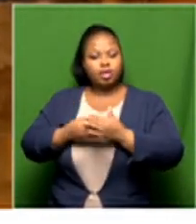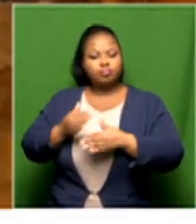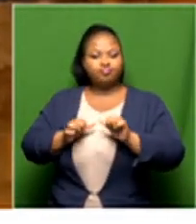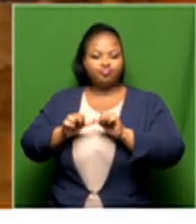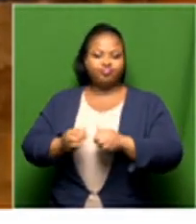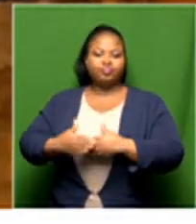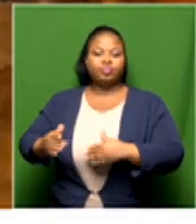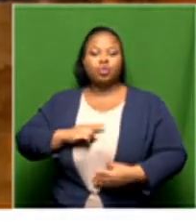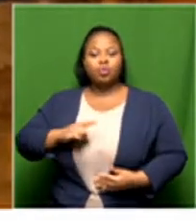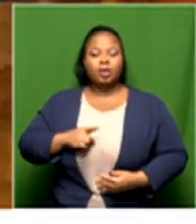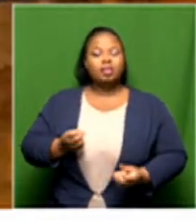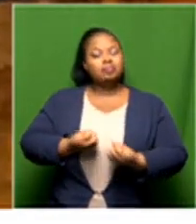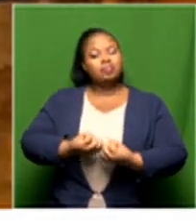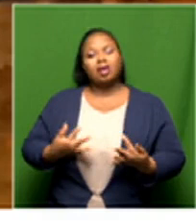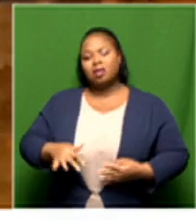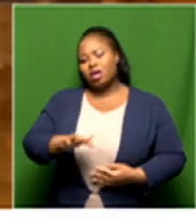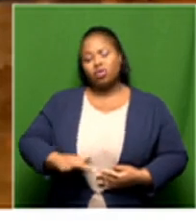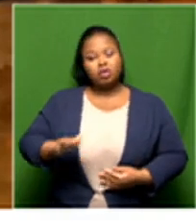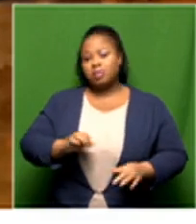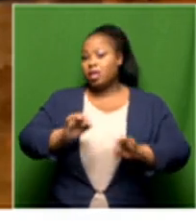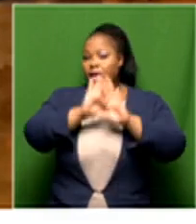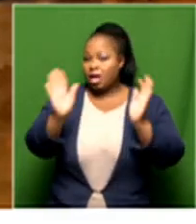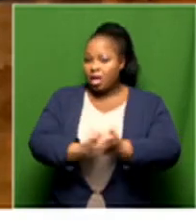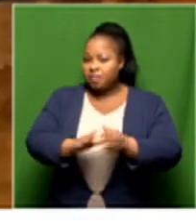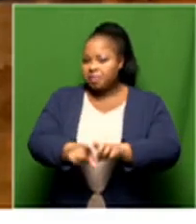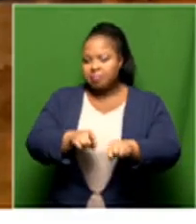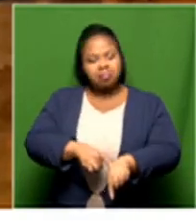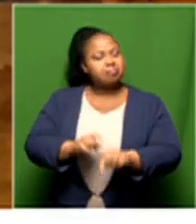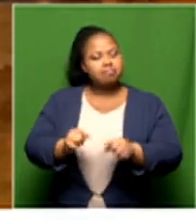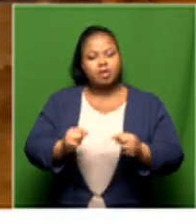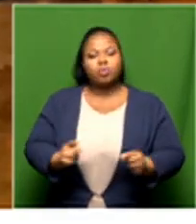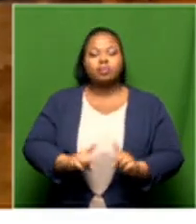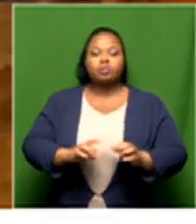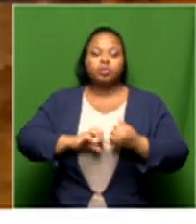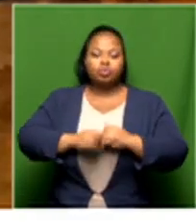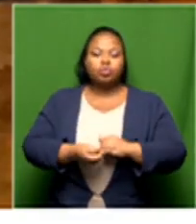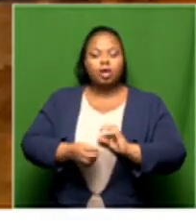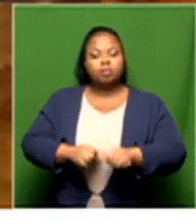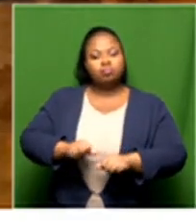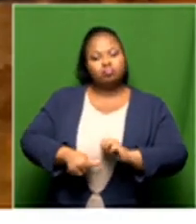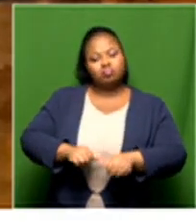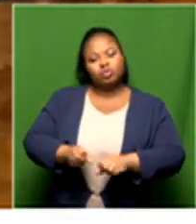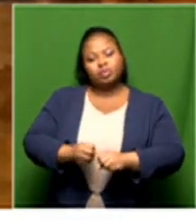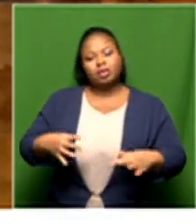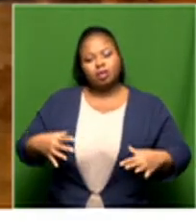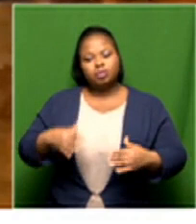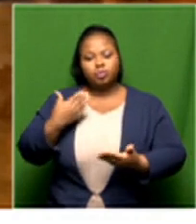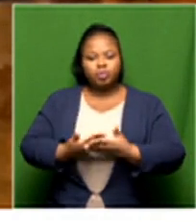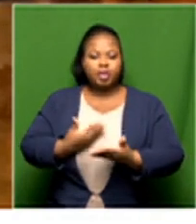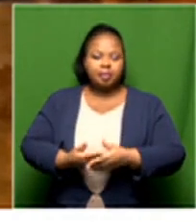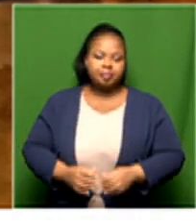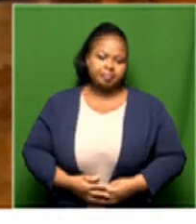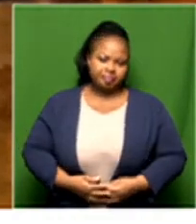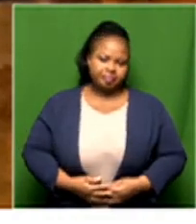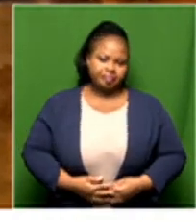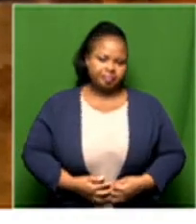Because there's obviously a lot of areas and we can't do everything at once, but we can at least make a stance and make a start, and then go forward